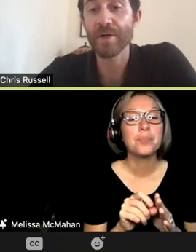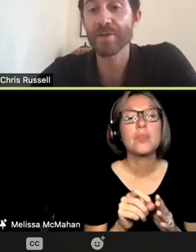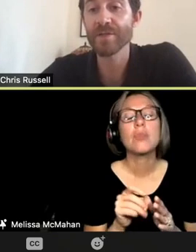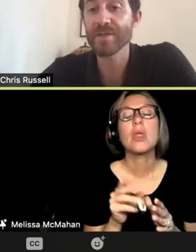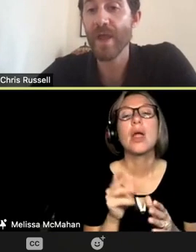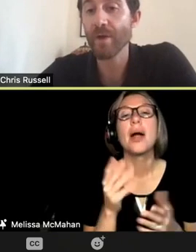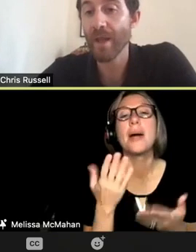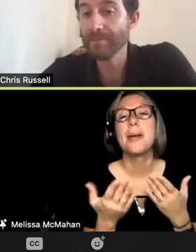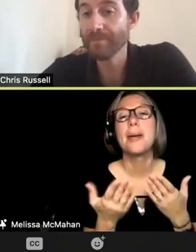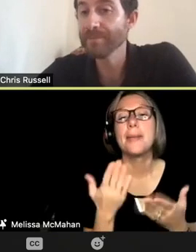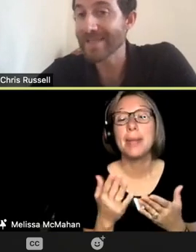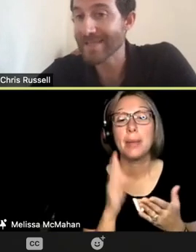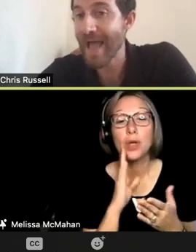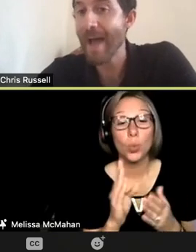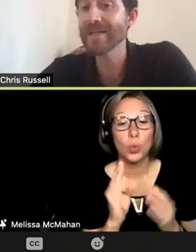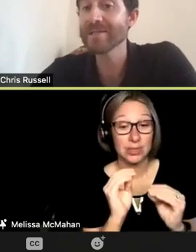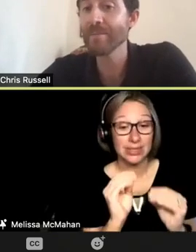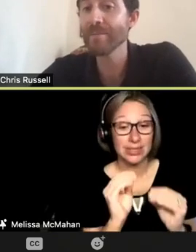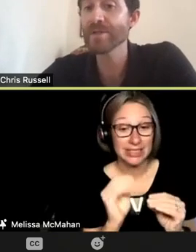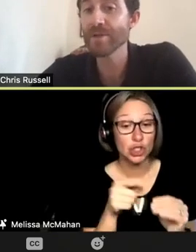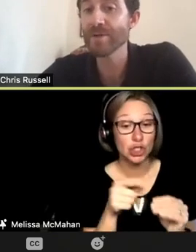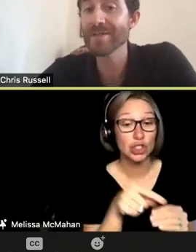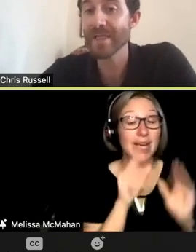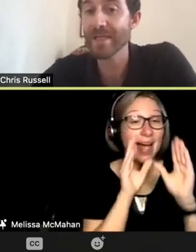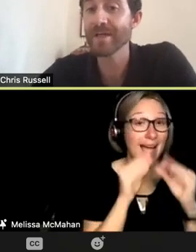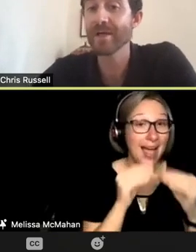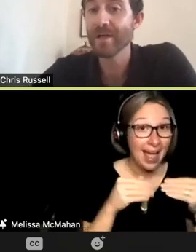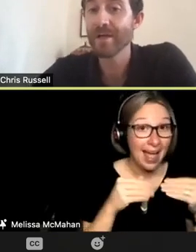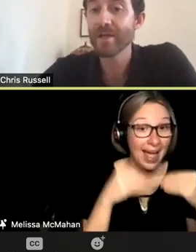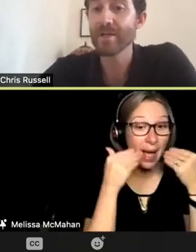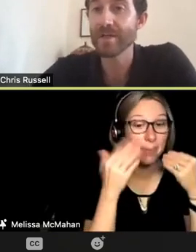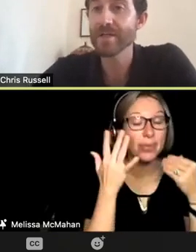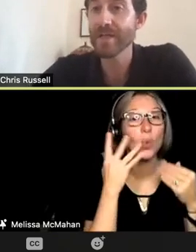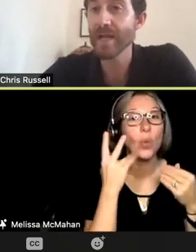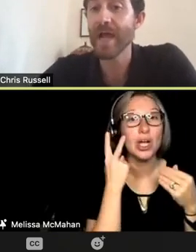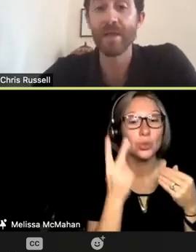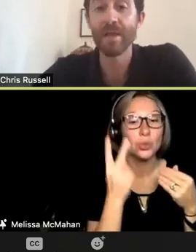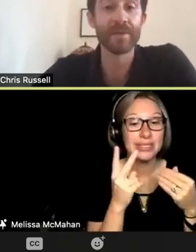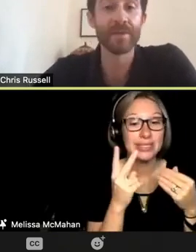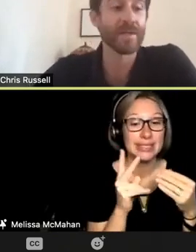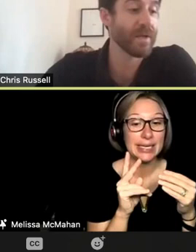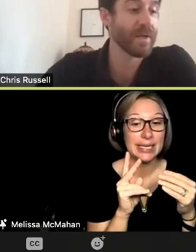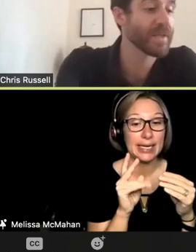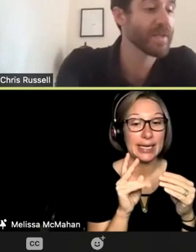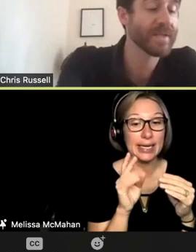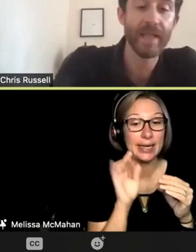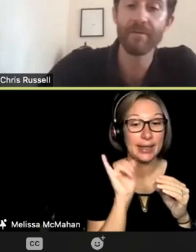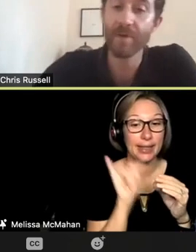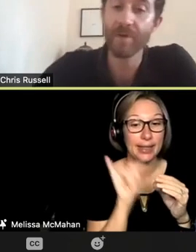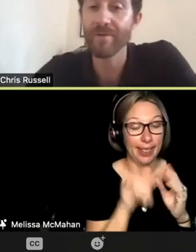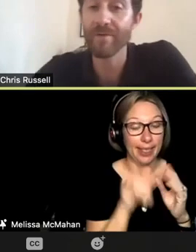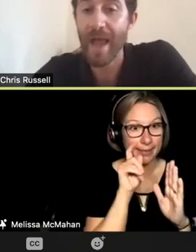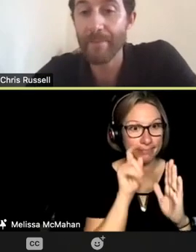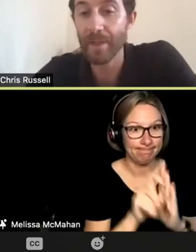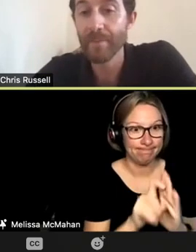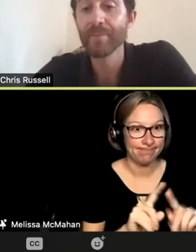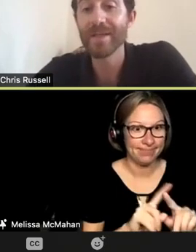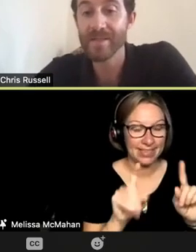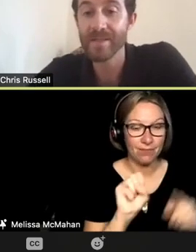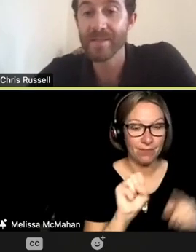feature instruction to say, okay, this is the happy symbol because you can see the distinct element that's different. The salient feature